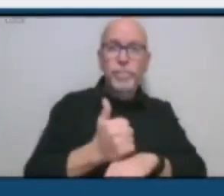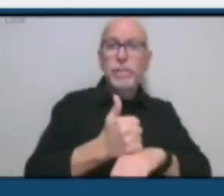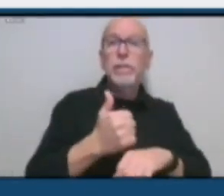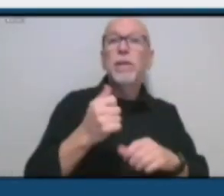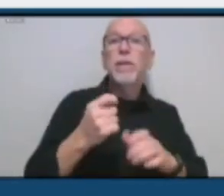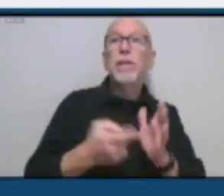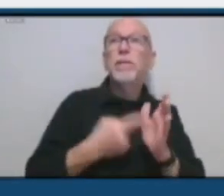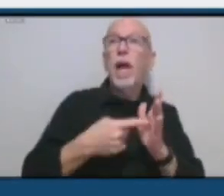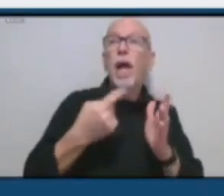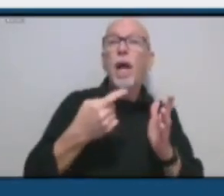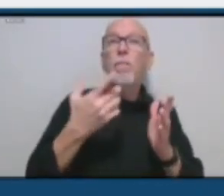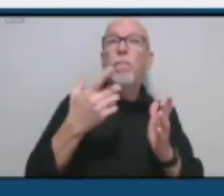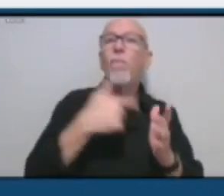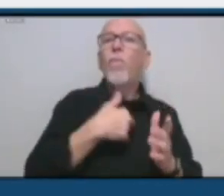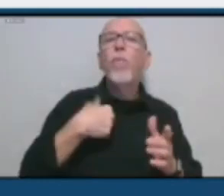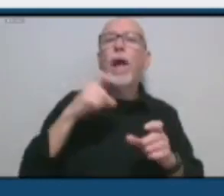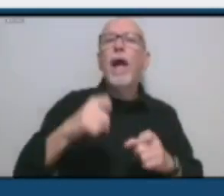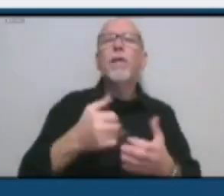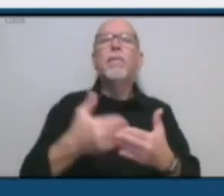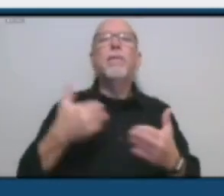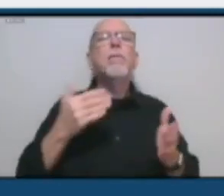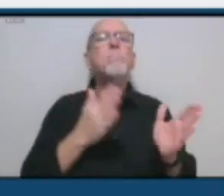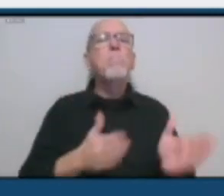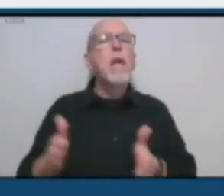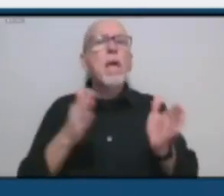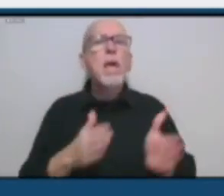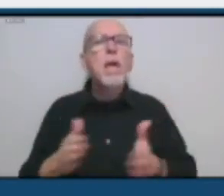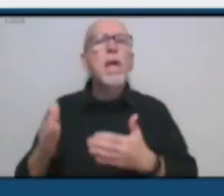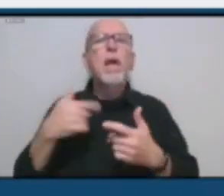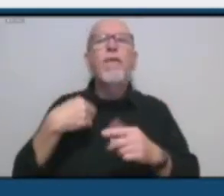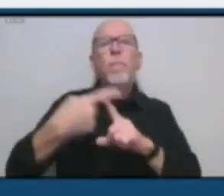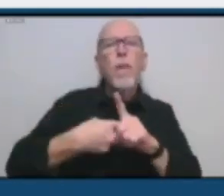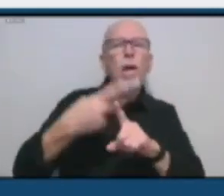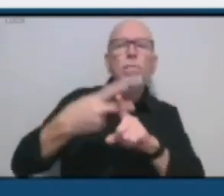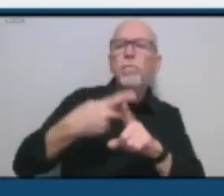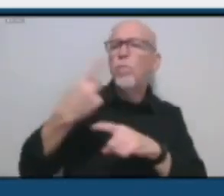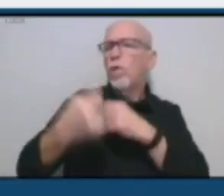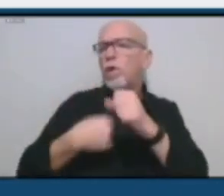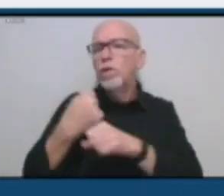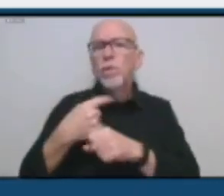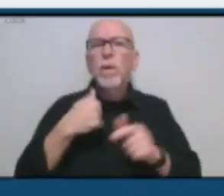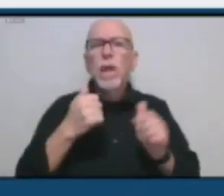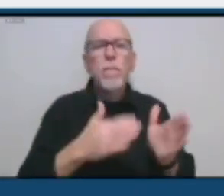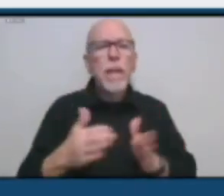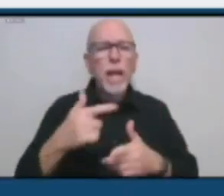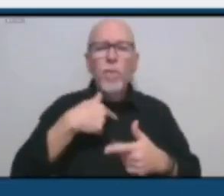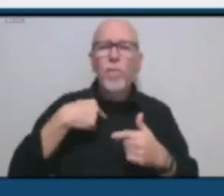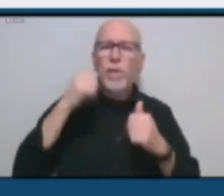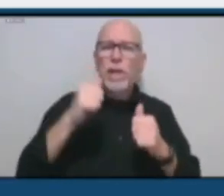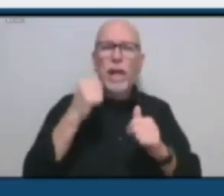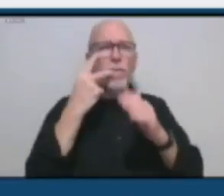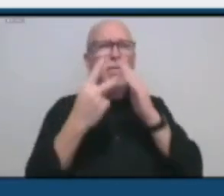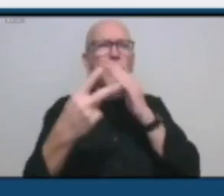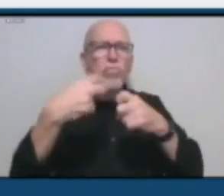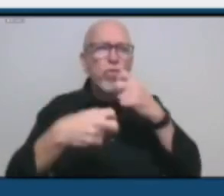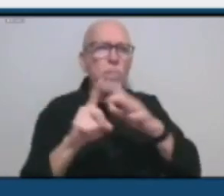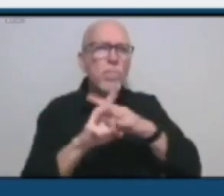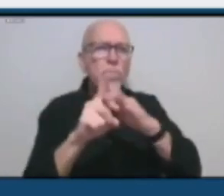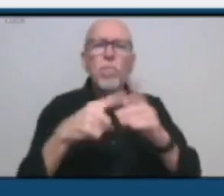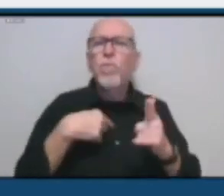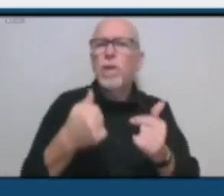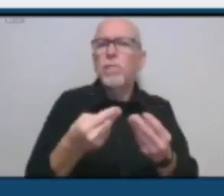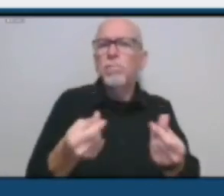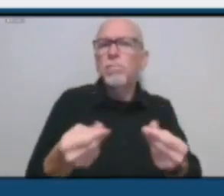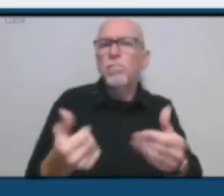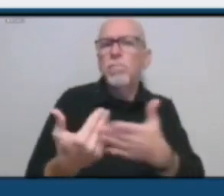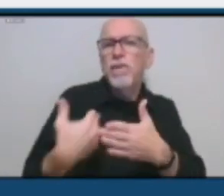would necessarily be in place, if you had months and a year to put those things in place, you can do those. So we do